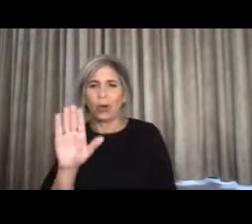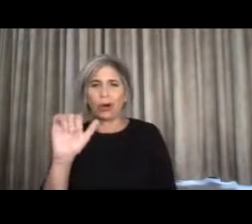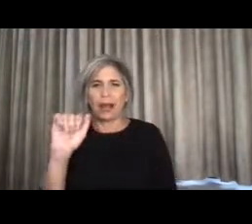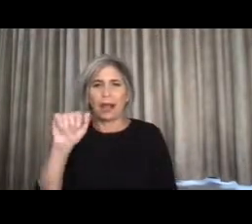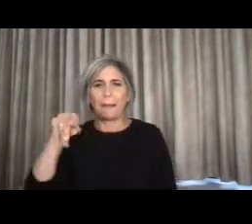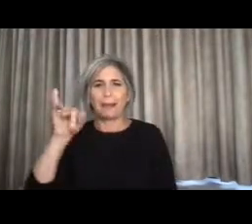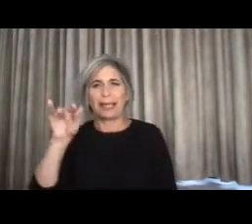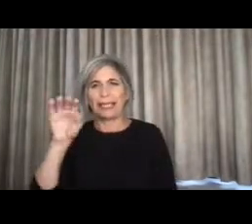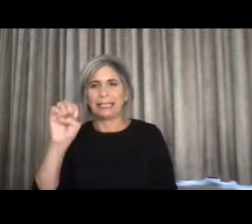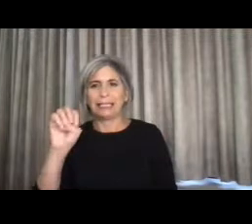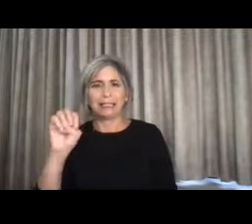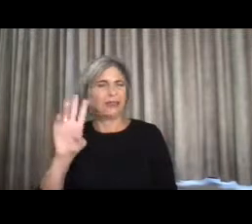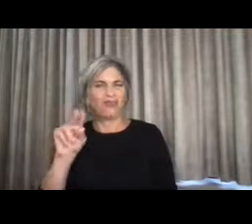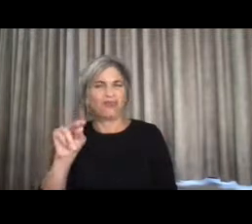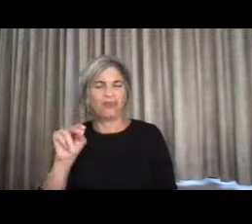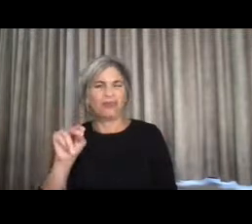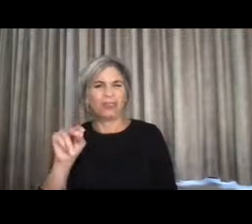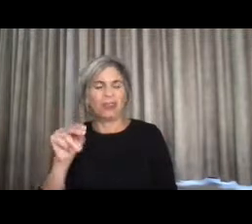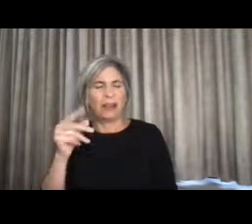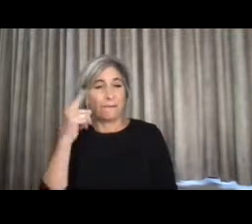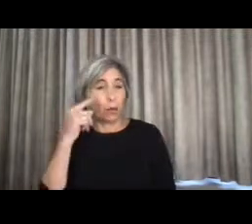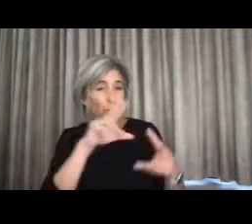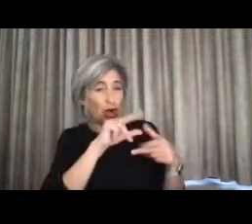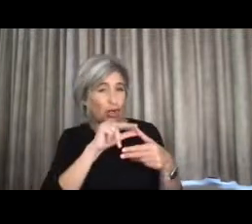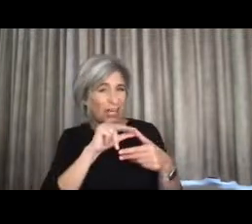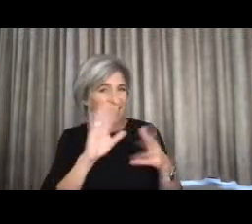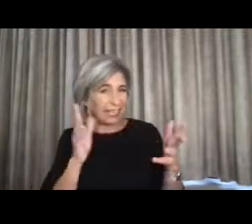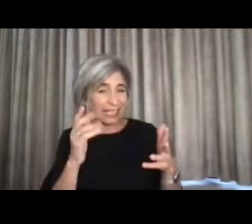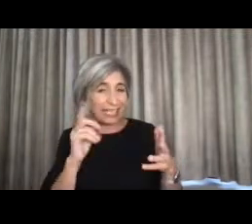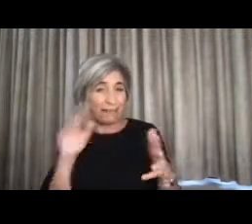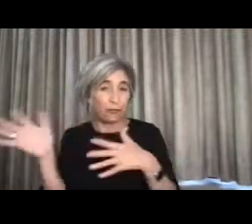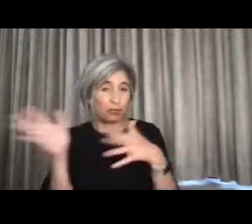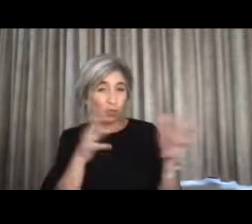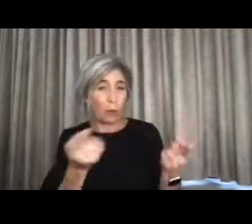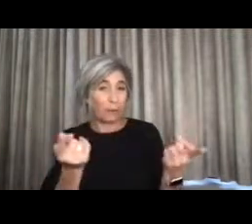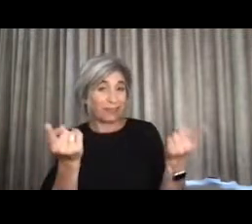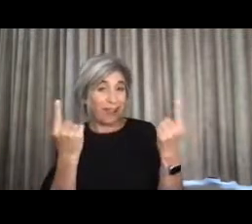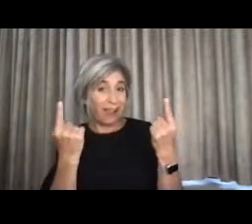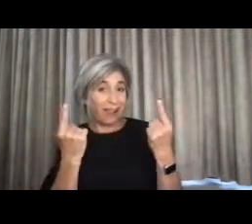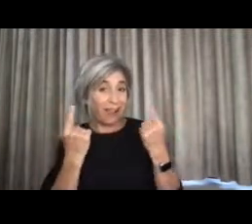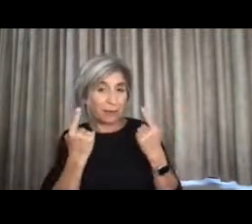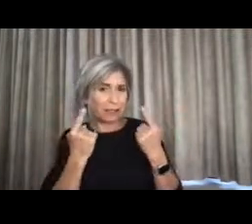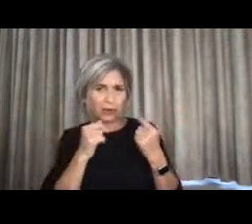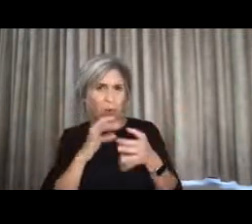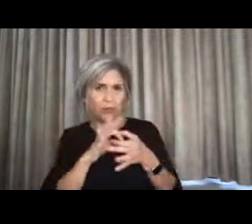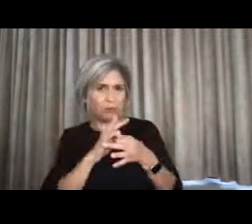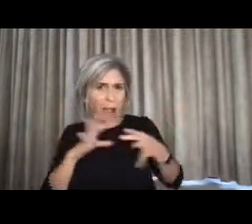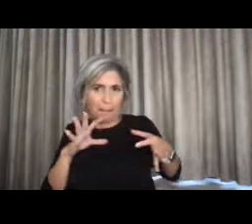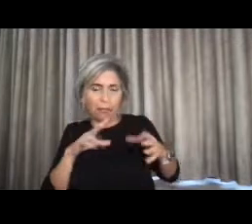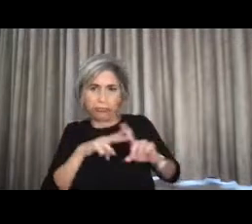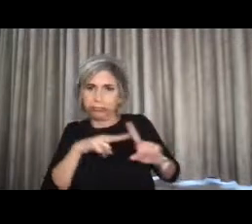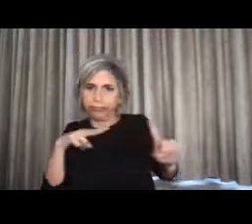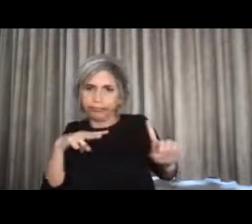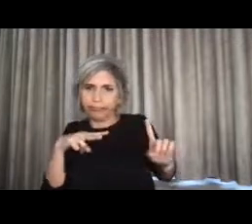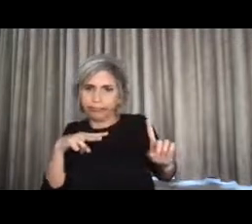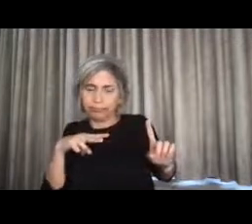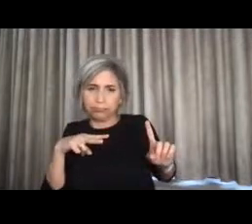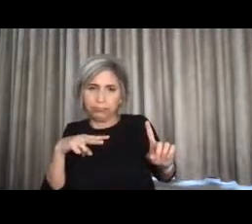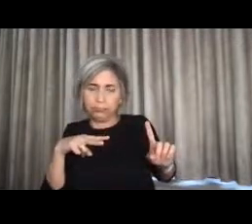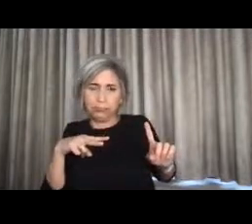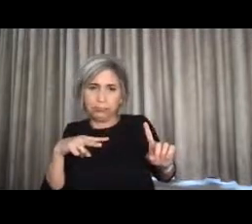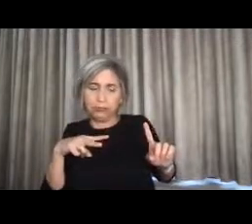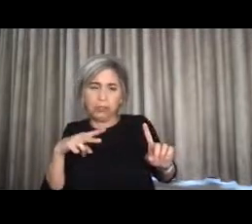appliances for a hurricane. Just like if a storm comes, we don't generally unplug our appliances for